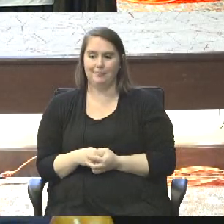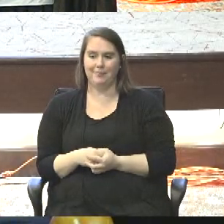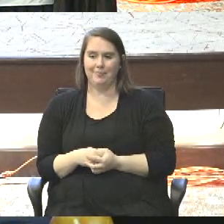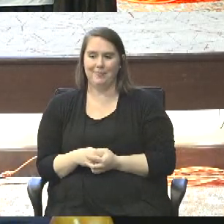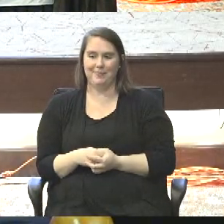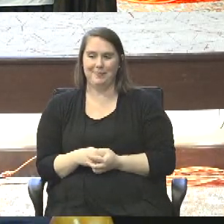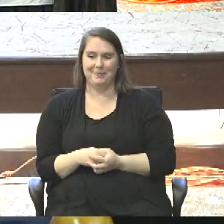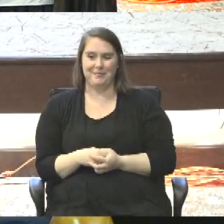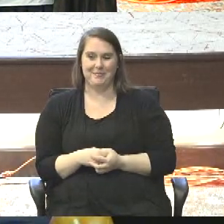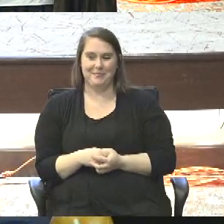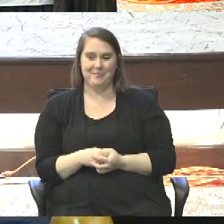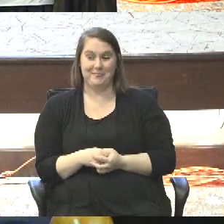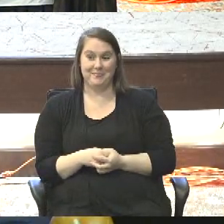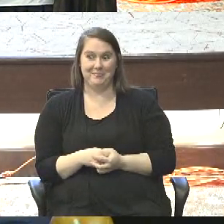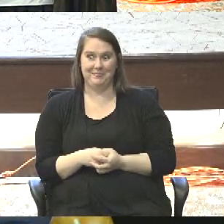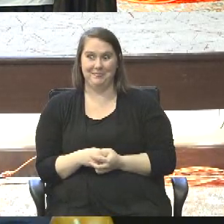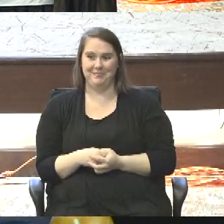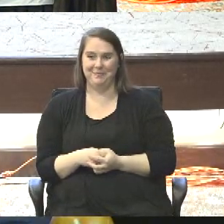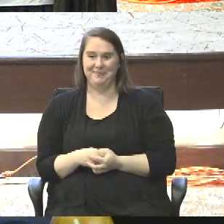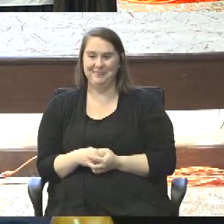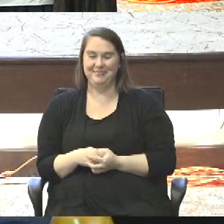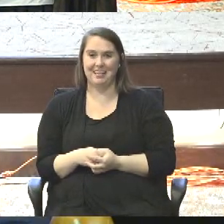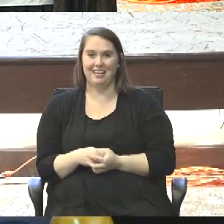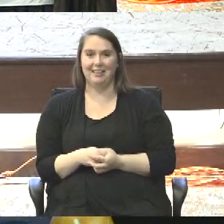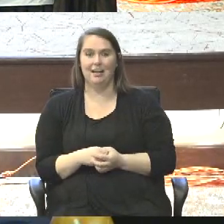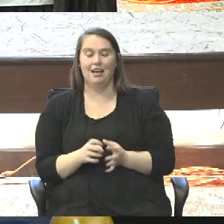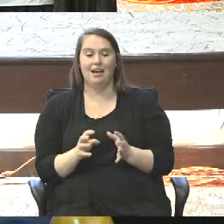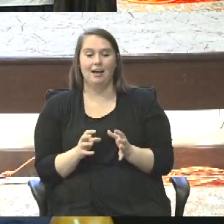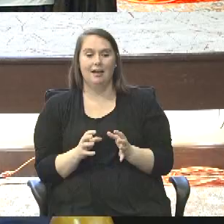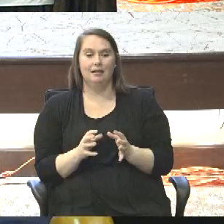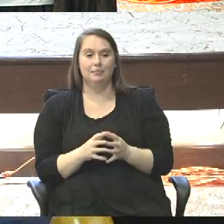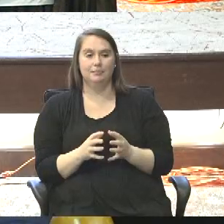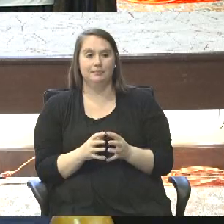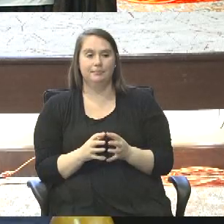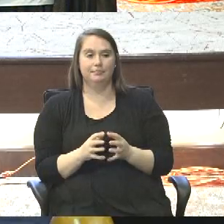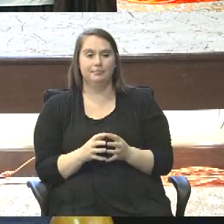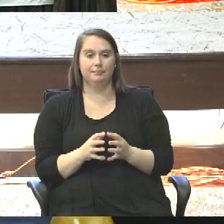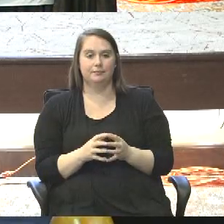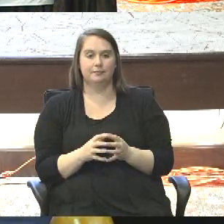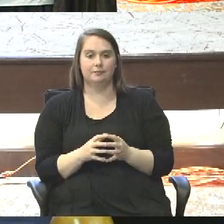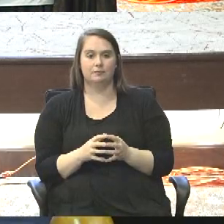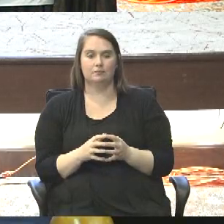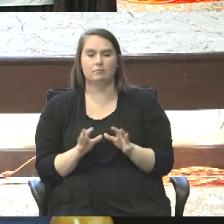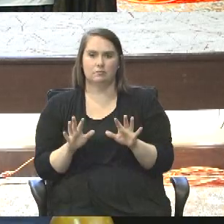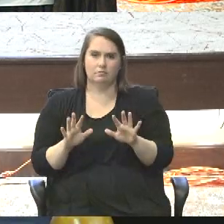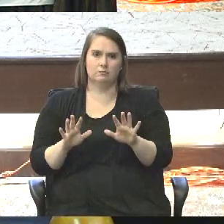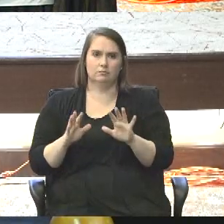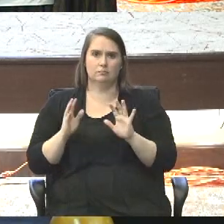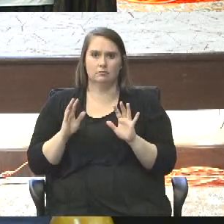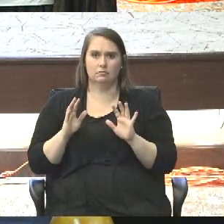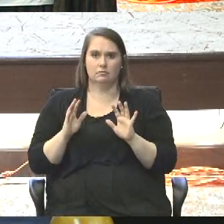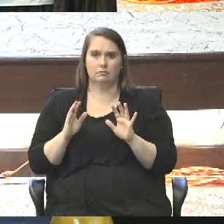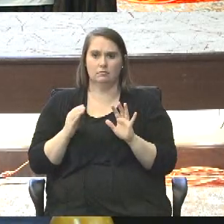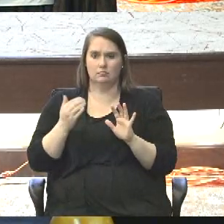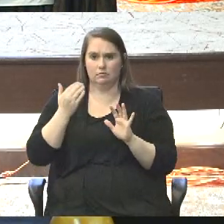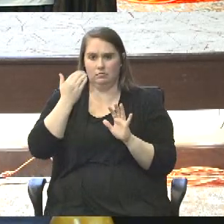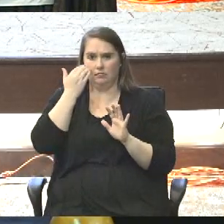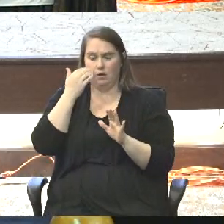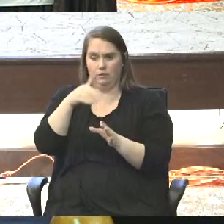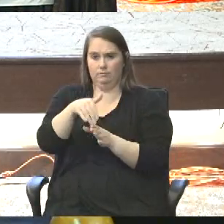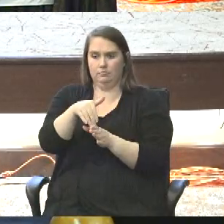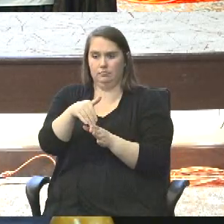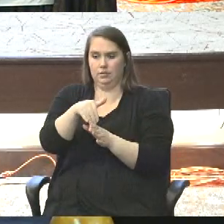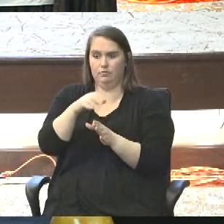Any other questions or comments of Jonathan? Just a really quick question. I know we're kind of right on the precipice of the